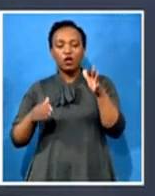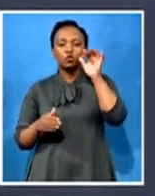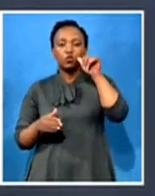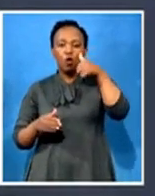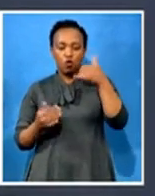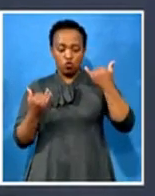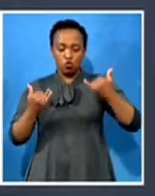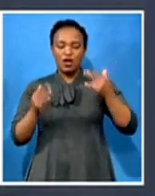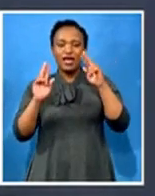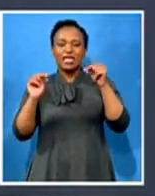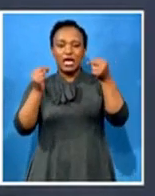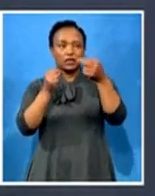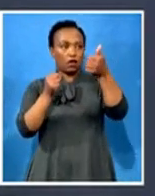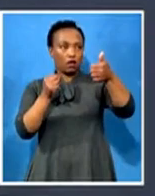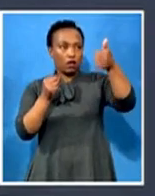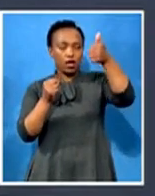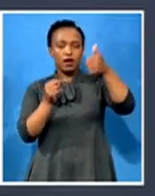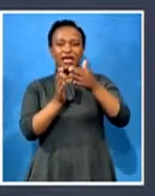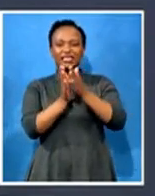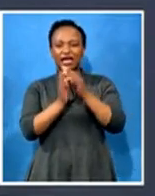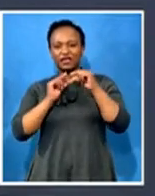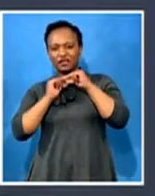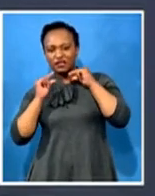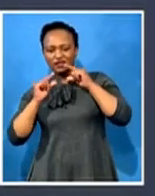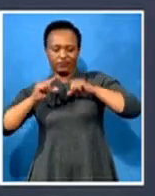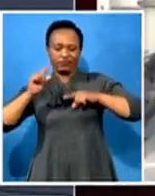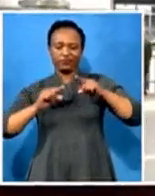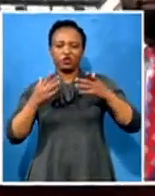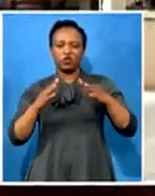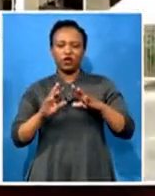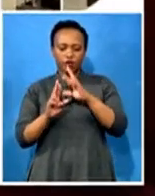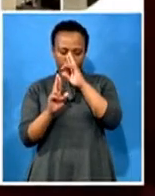their respects to the late former president. Let's bring in our correspondent there, Daniel.